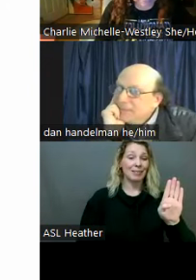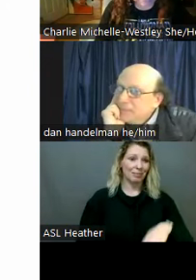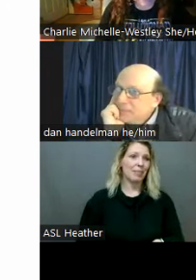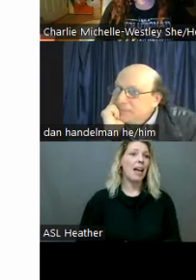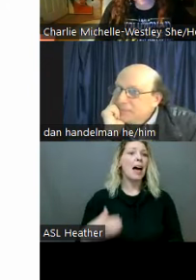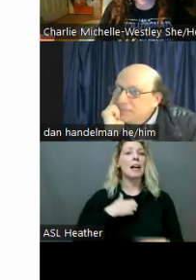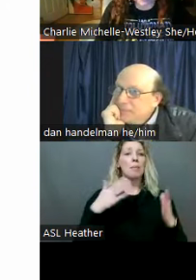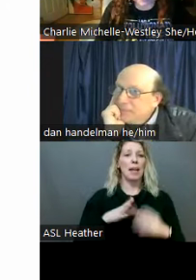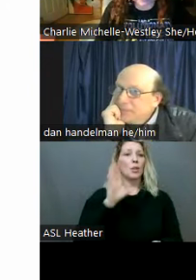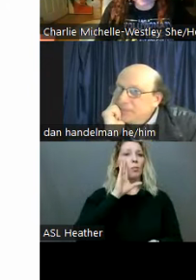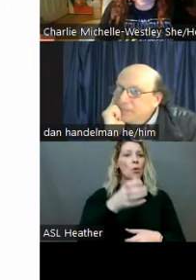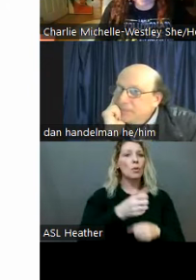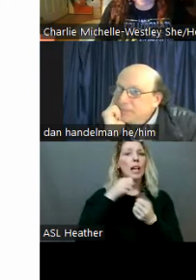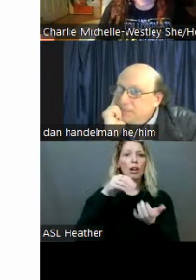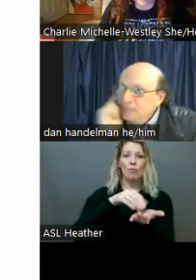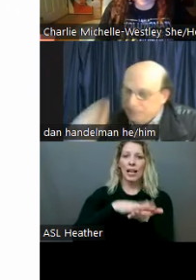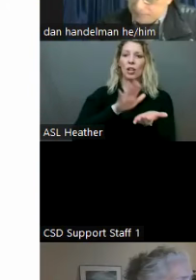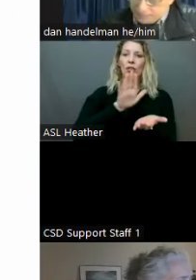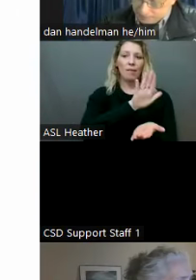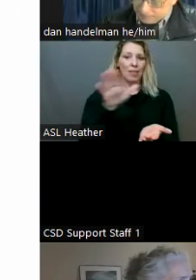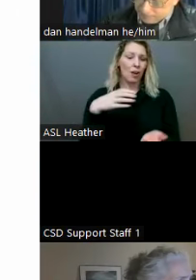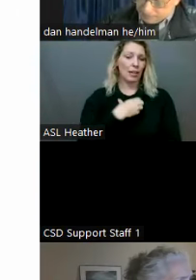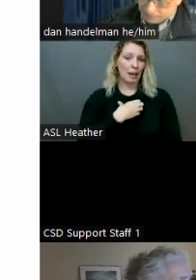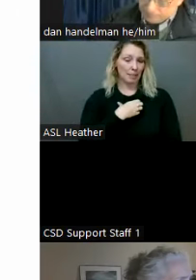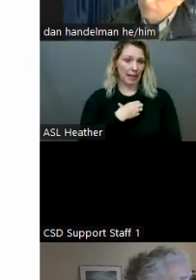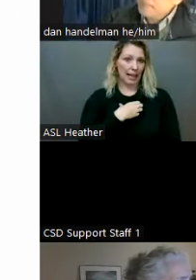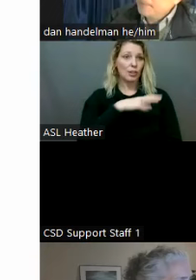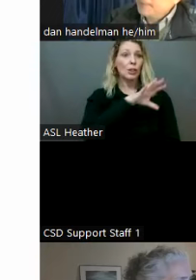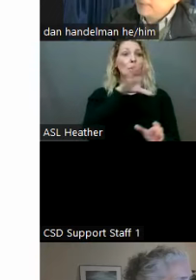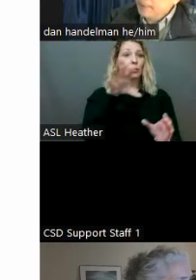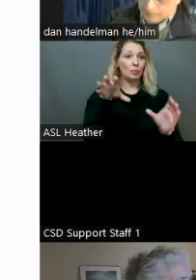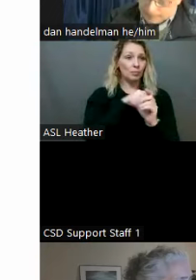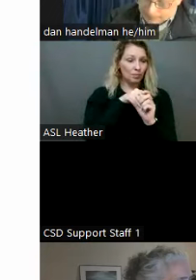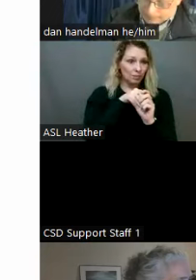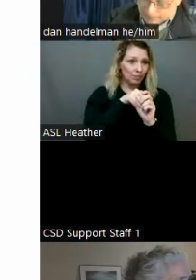Complainants shall receive records of their complaint, including